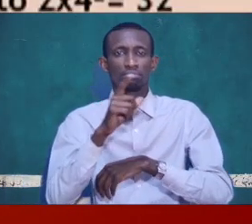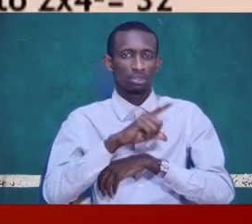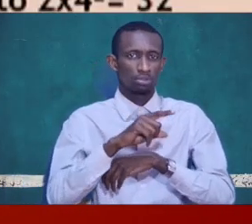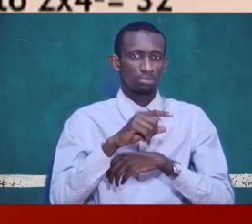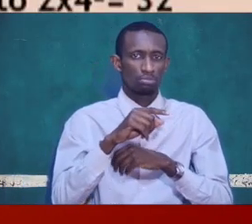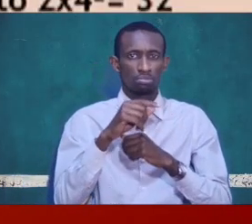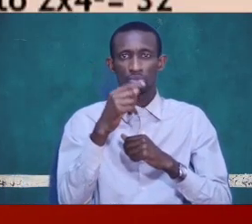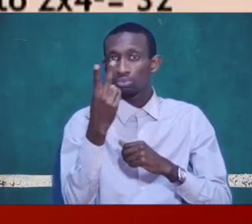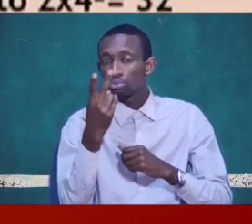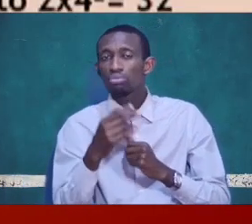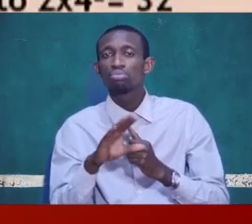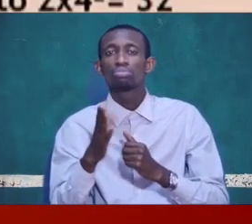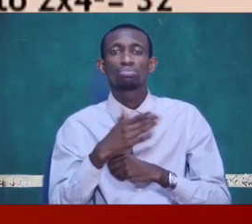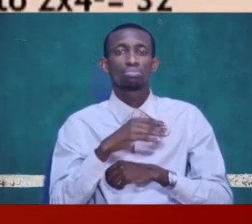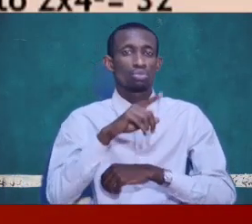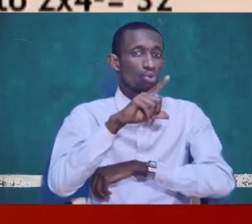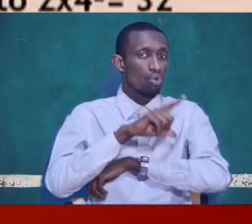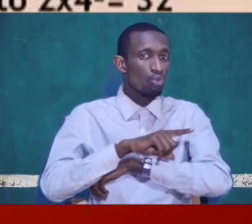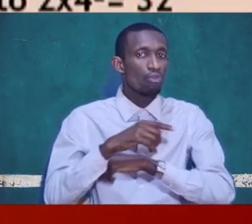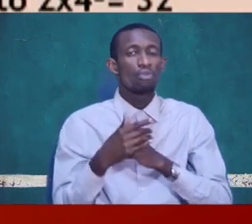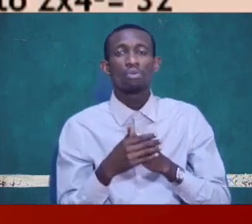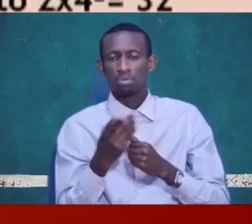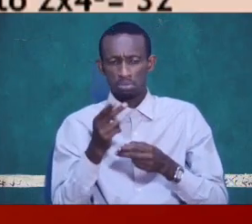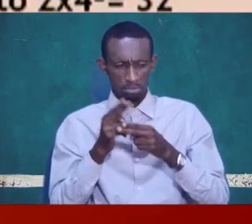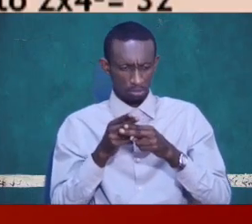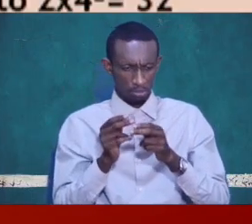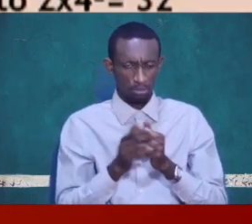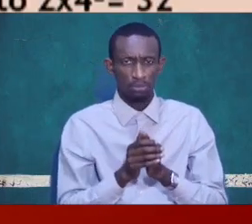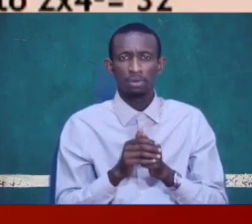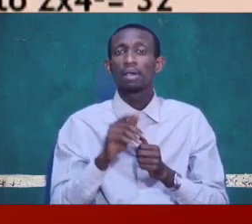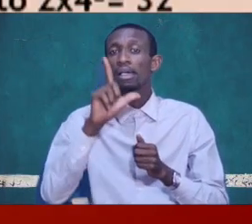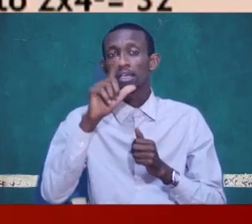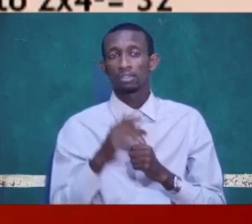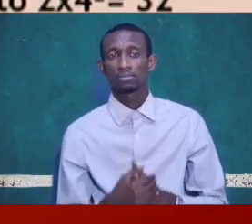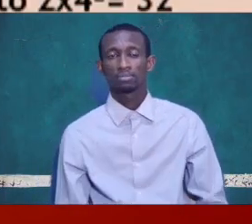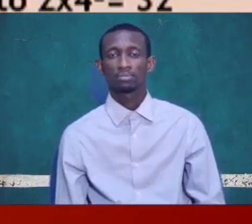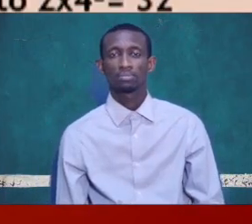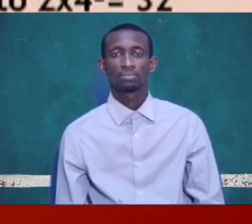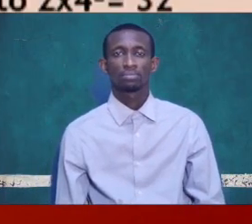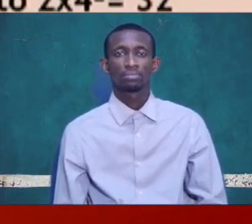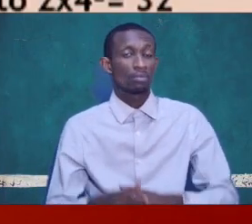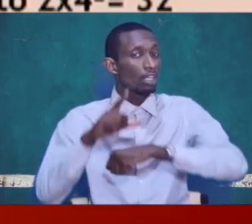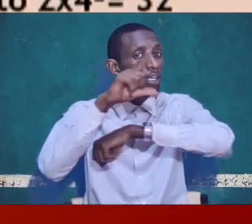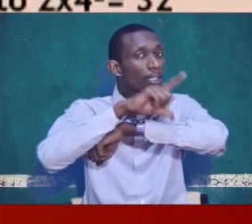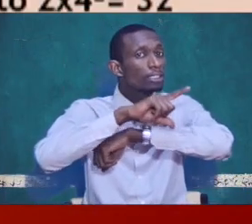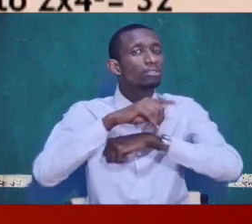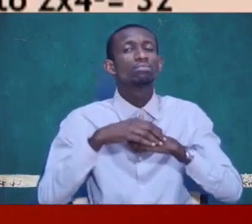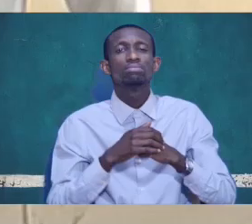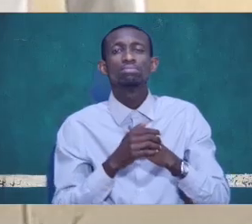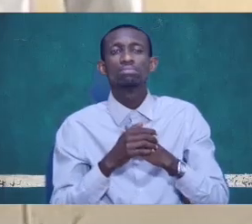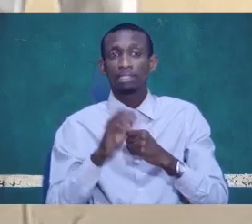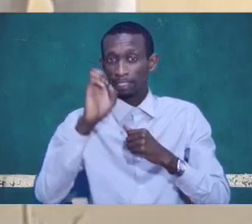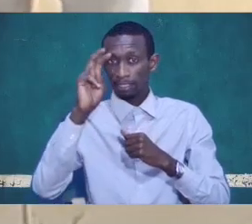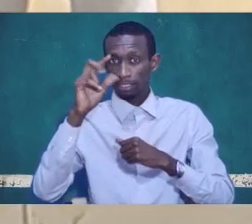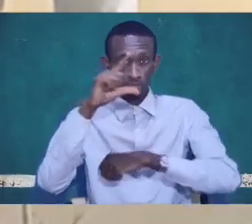is energy level number 2, which can also be called L. We have energy level number